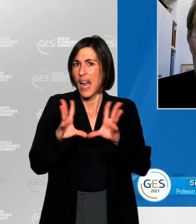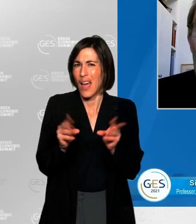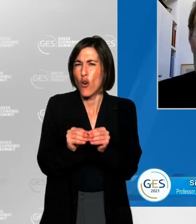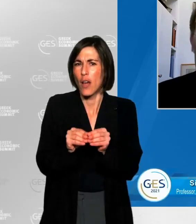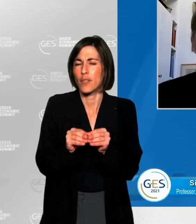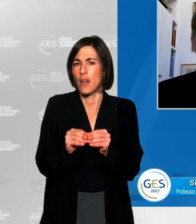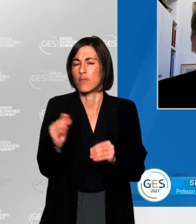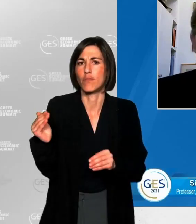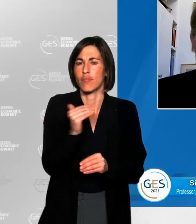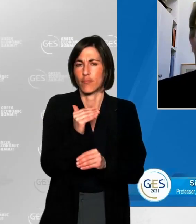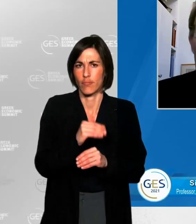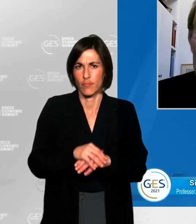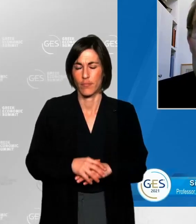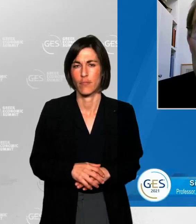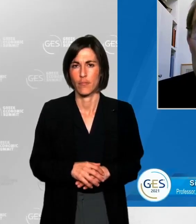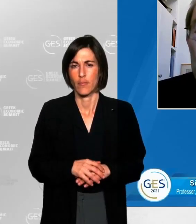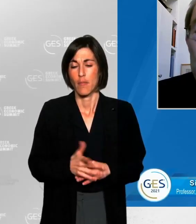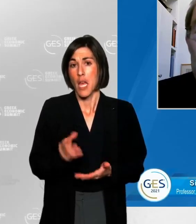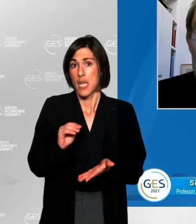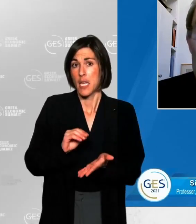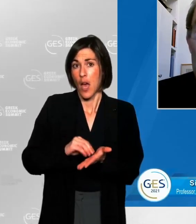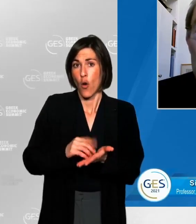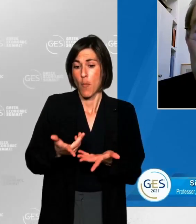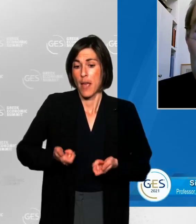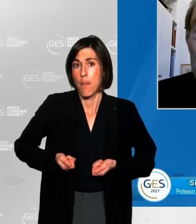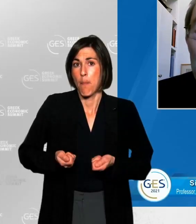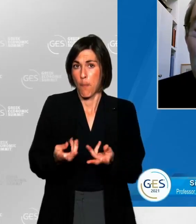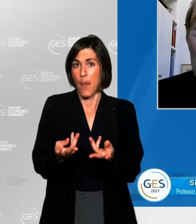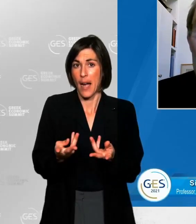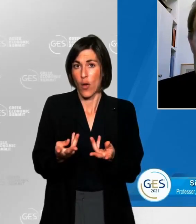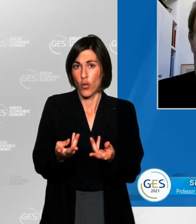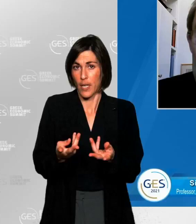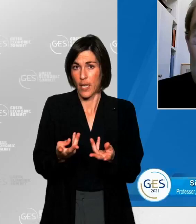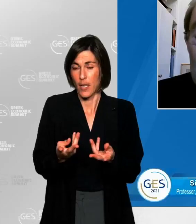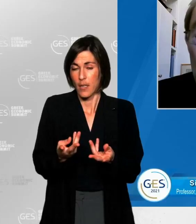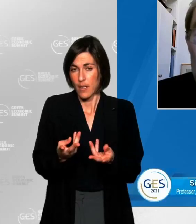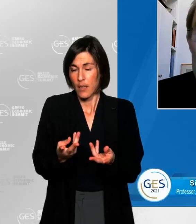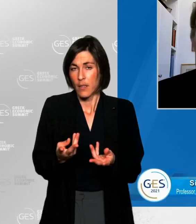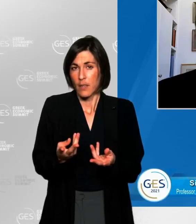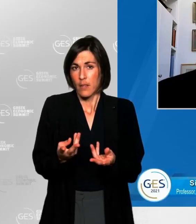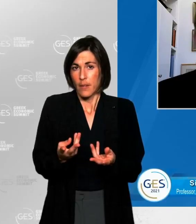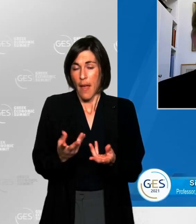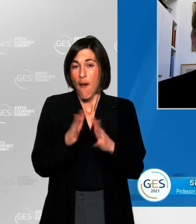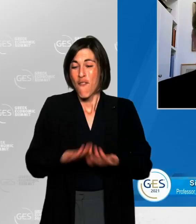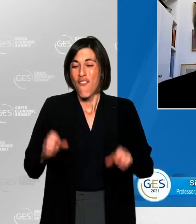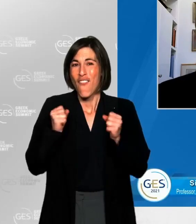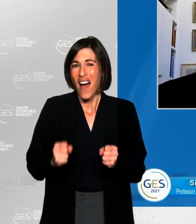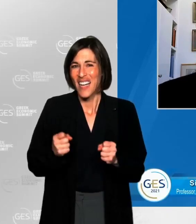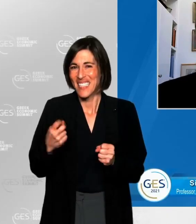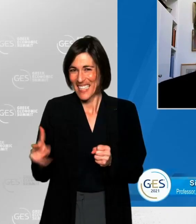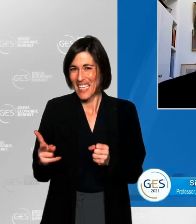machinery than it used to be. And what's more